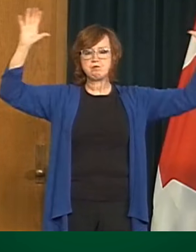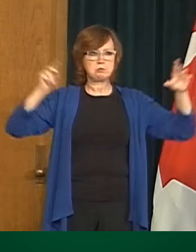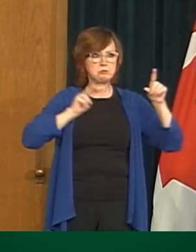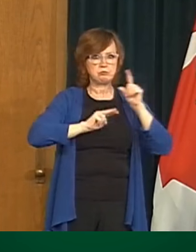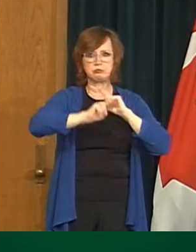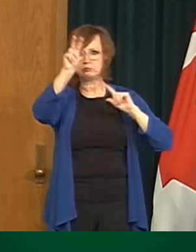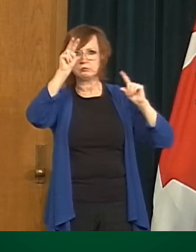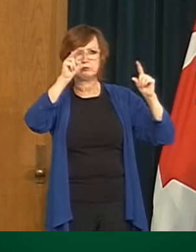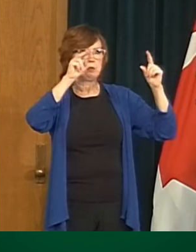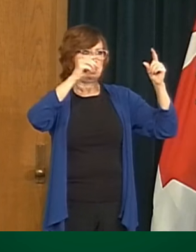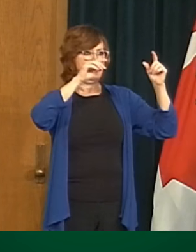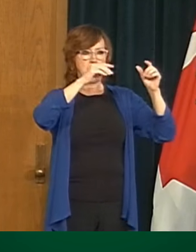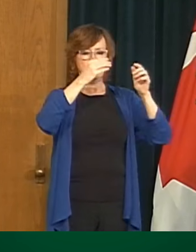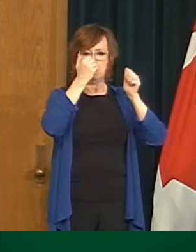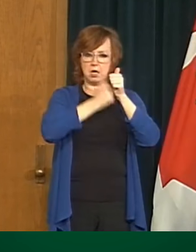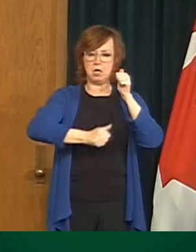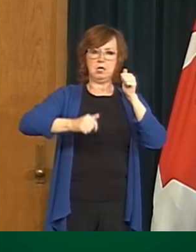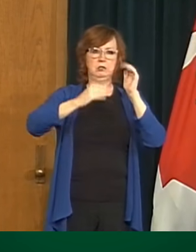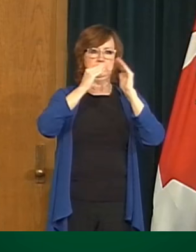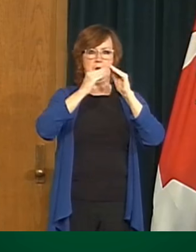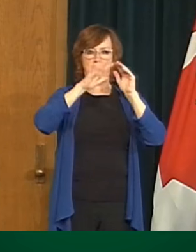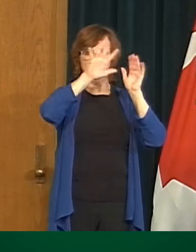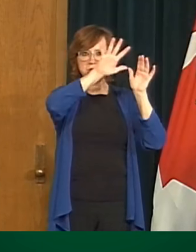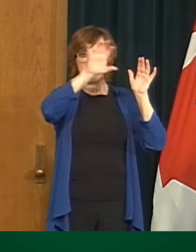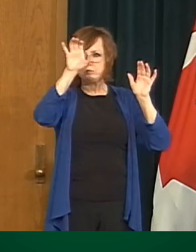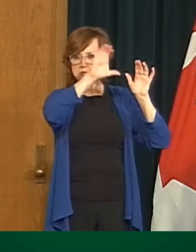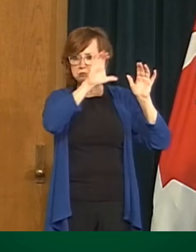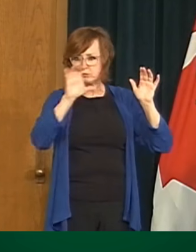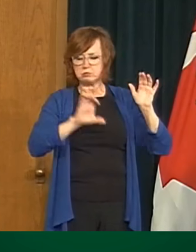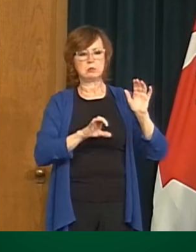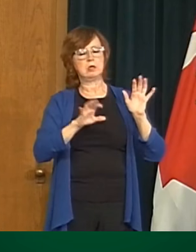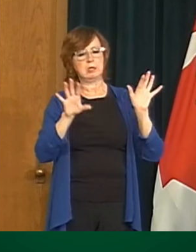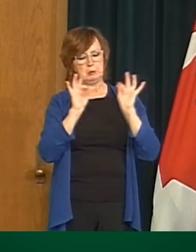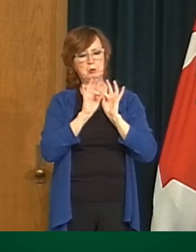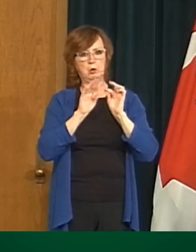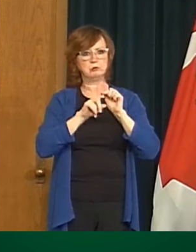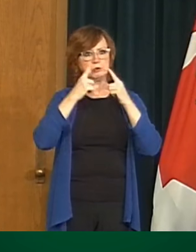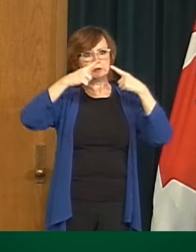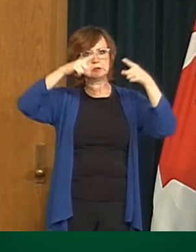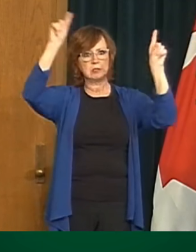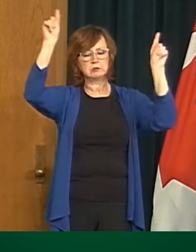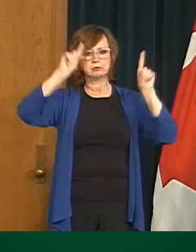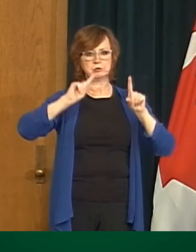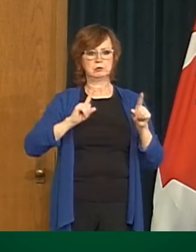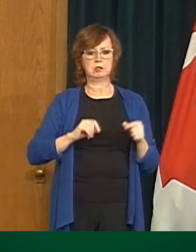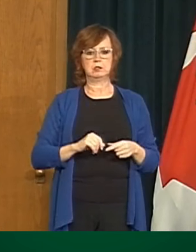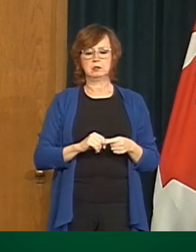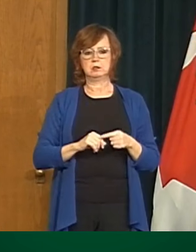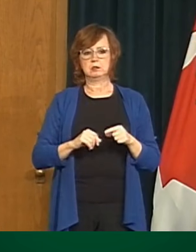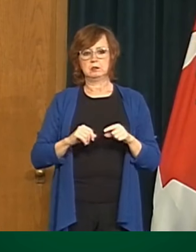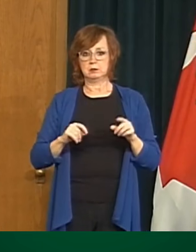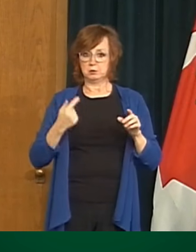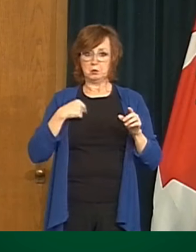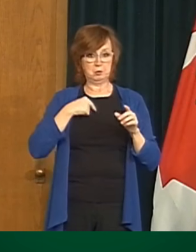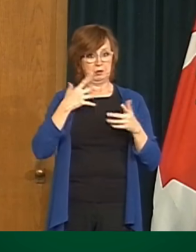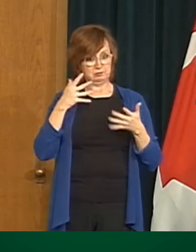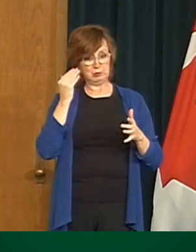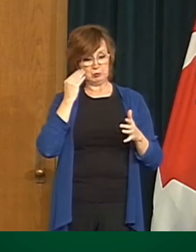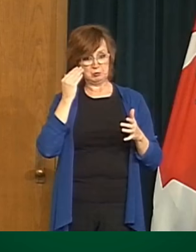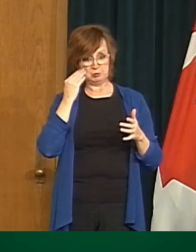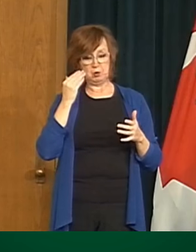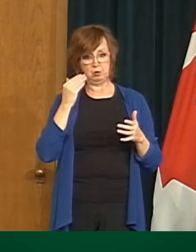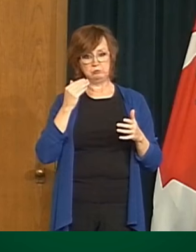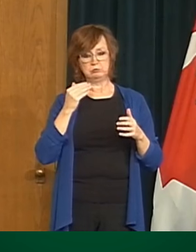COVID-19, a strong Saskatchewan, a strong and growing Saskatchewan, is more important now than ever. This